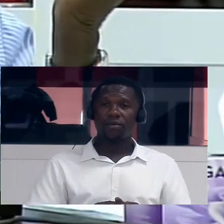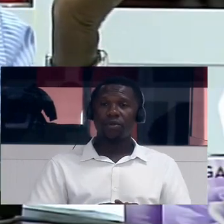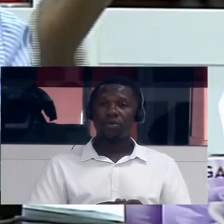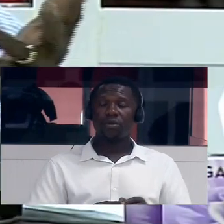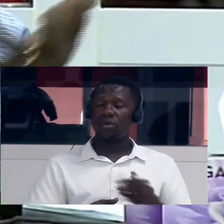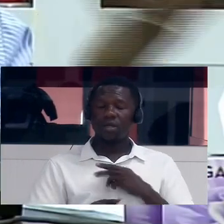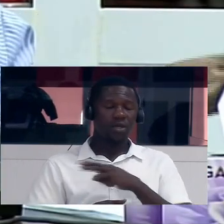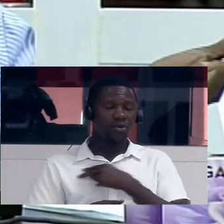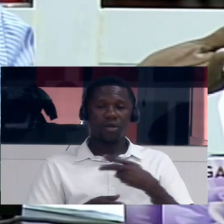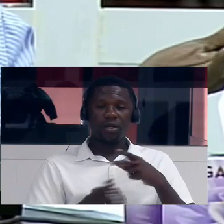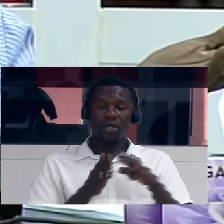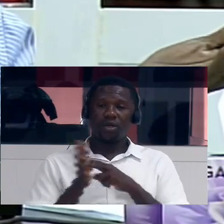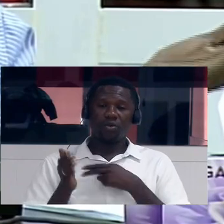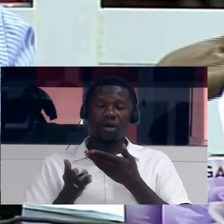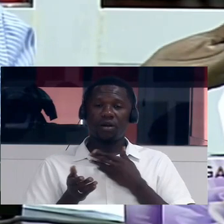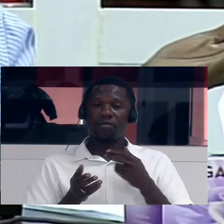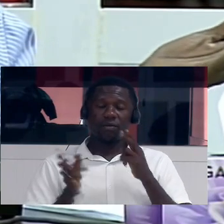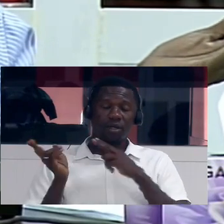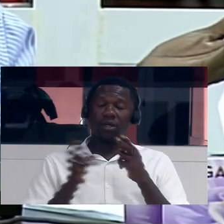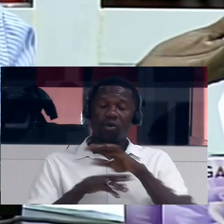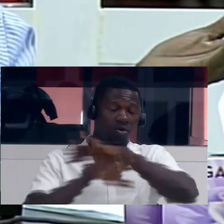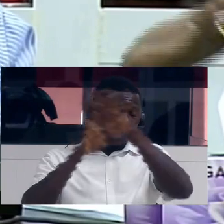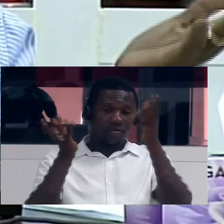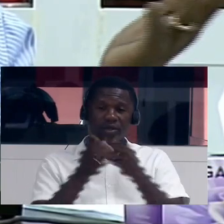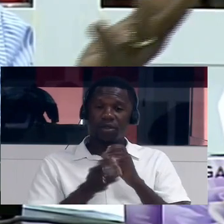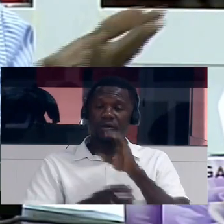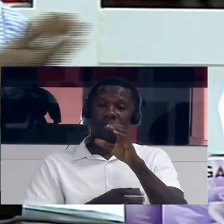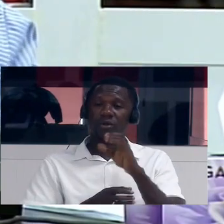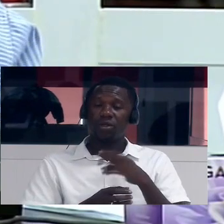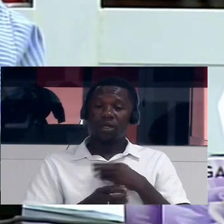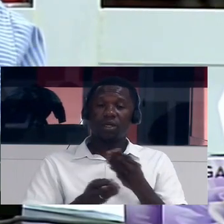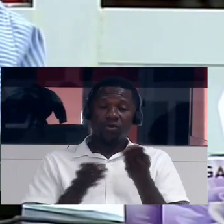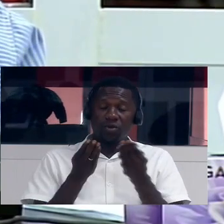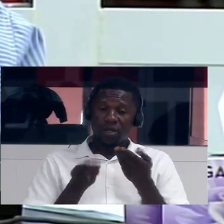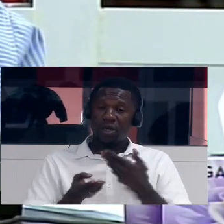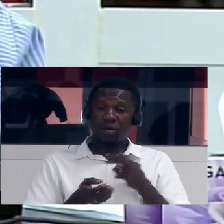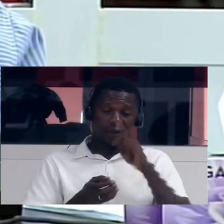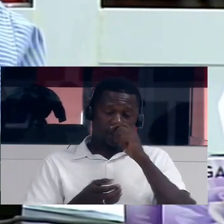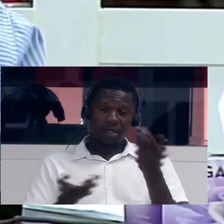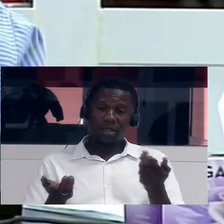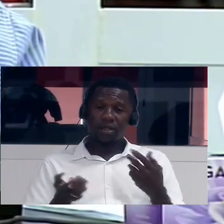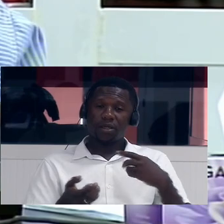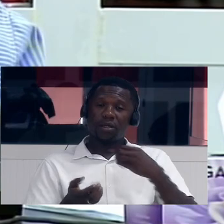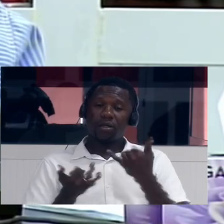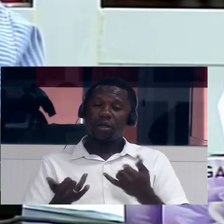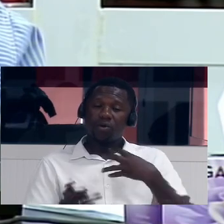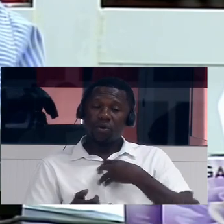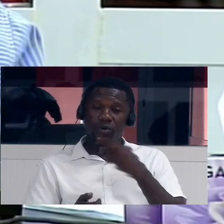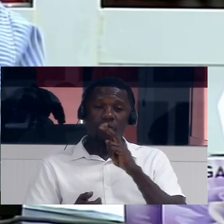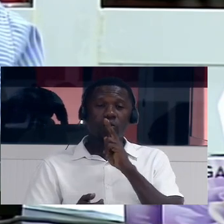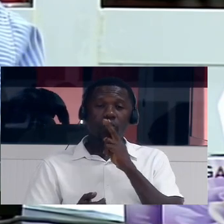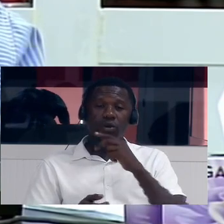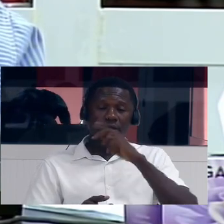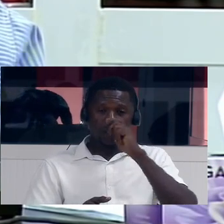country that students had been killed. Now, I want you to know, who killed them? I want you to know.